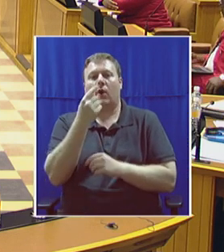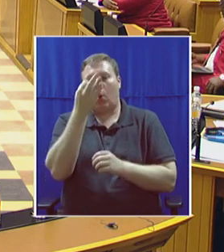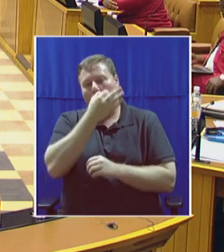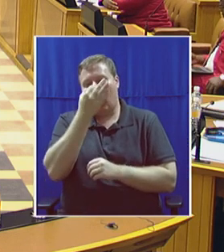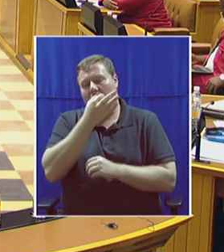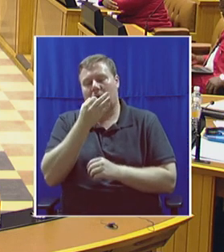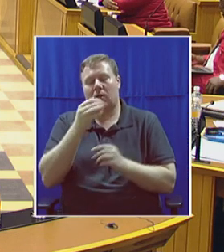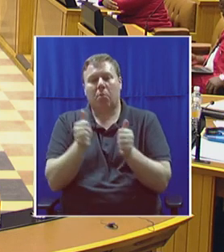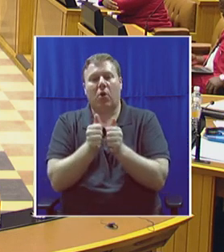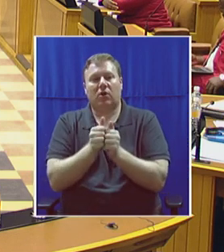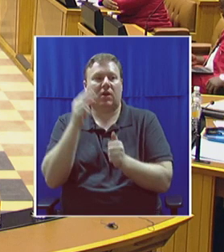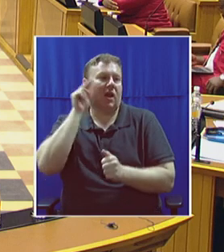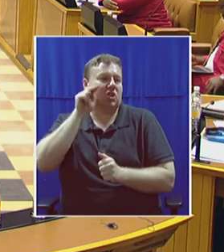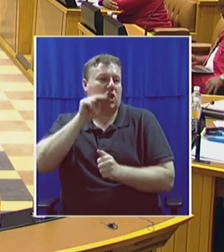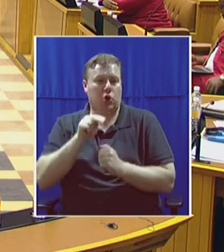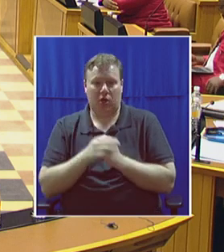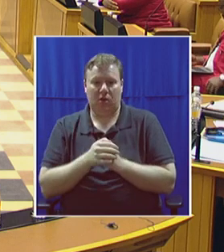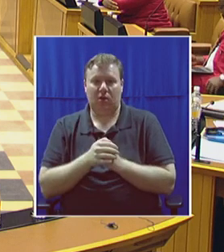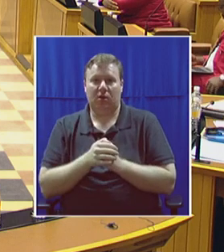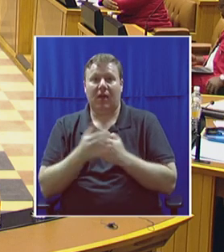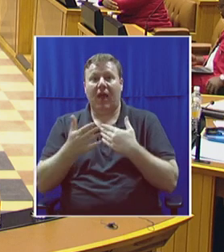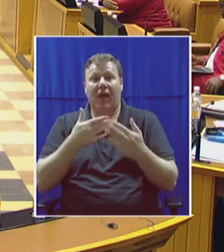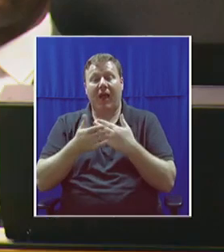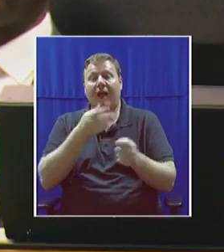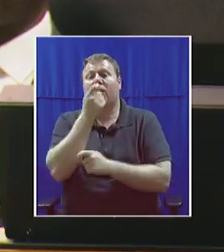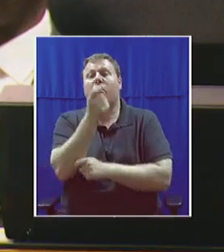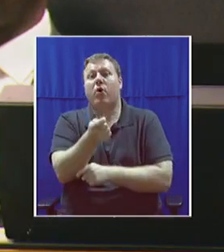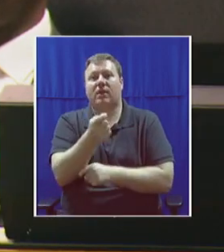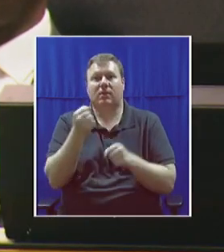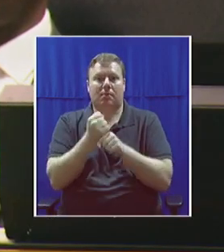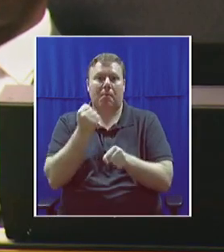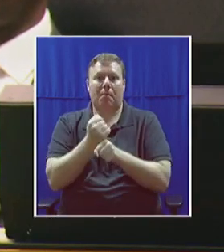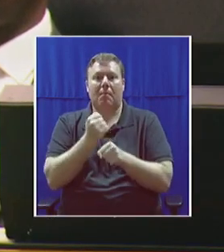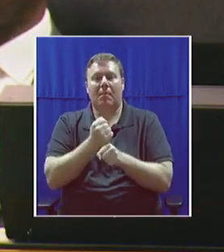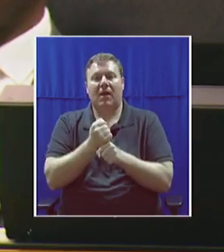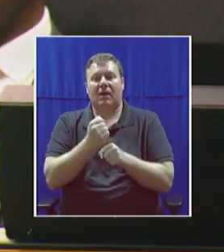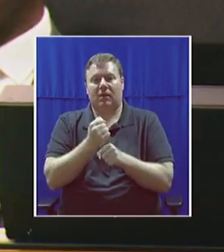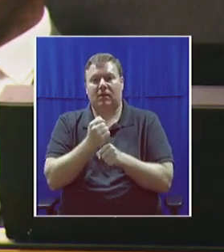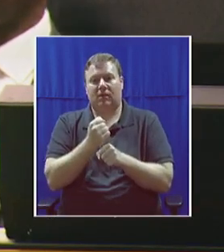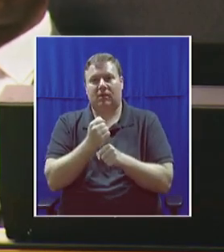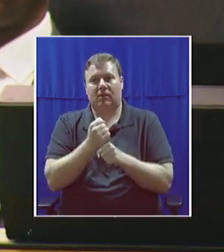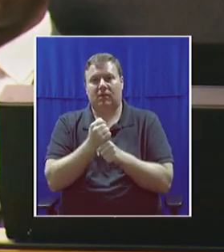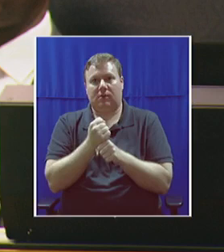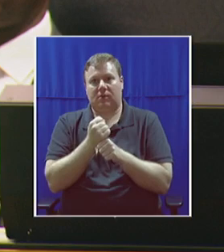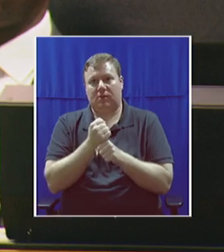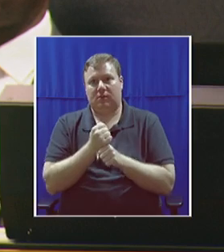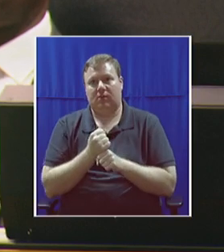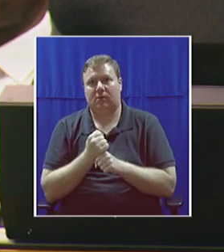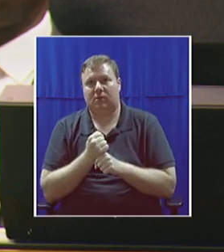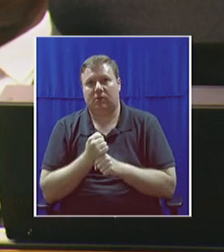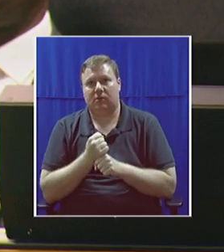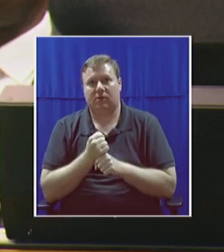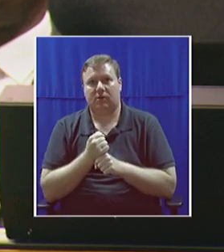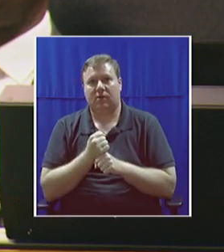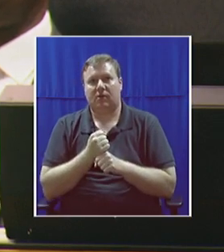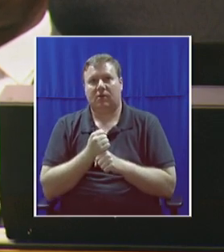the has the any has any threat ever been made against the South African government by Nigeria in